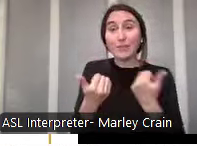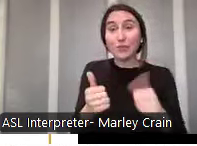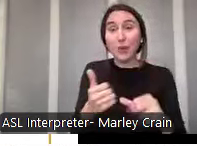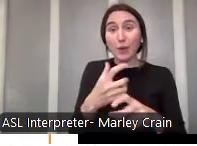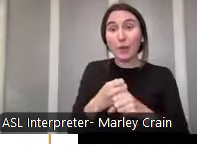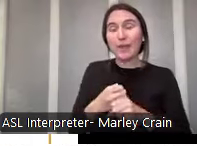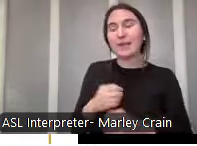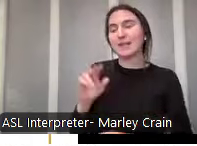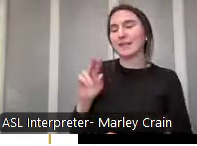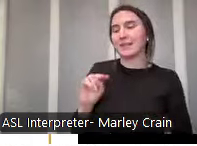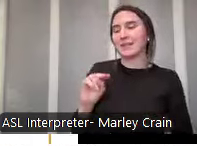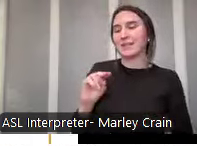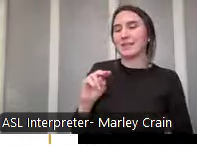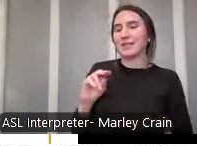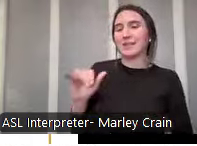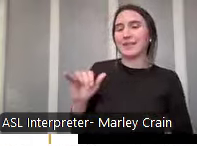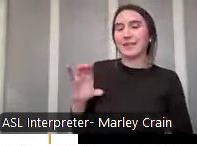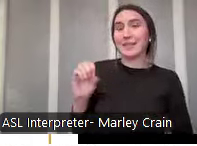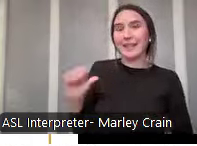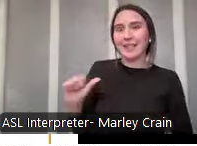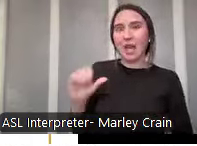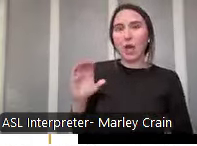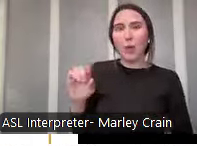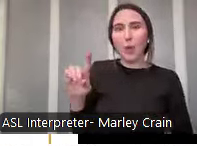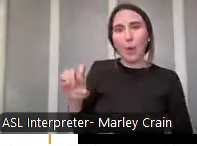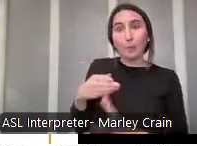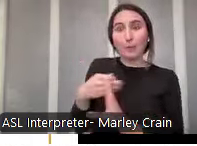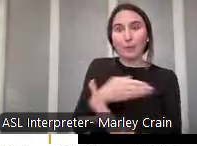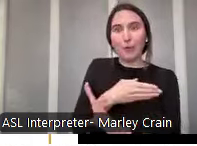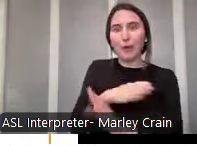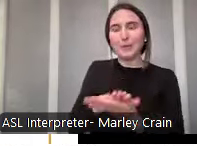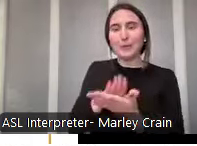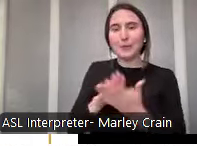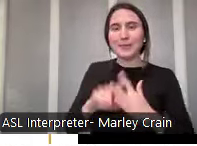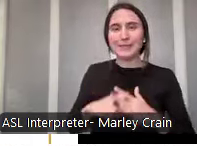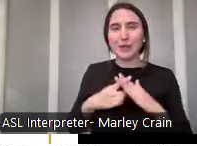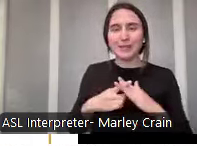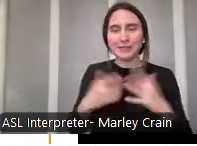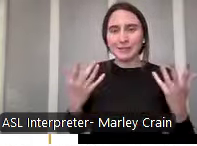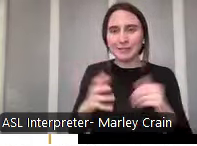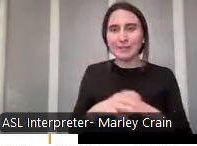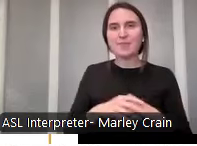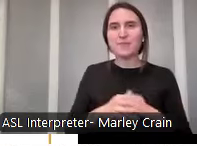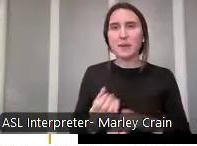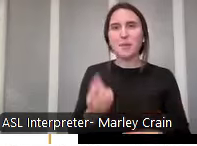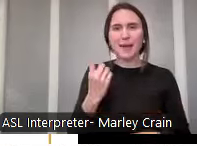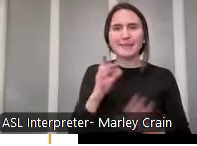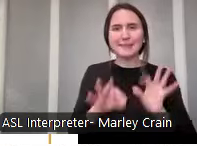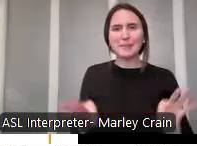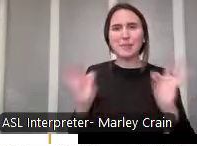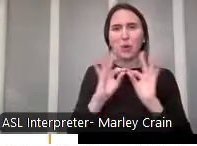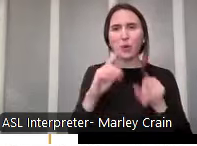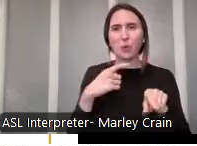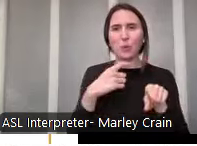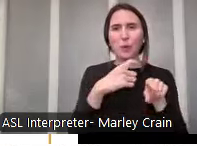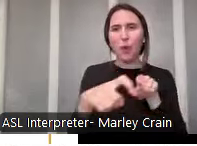time, but also at this point, asking about the bus route and making sure that there aren't any other delays.